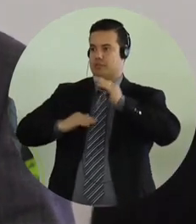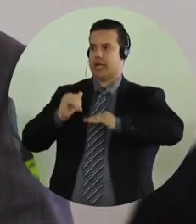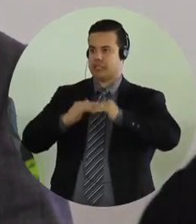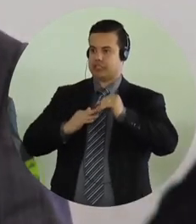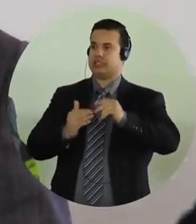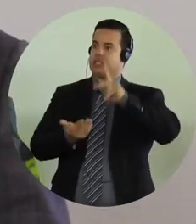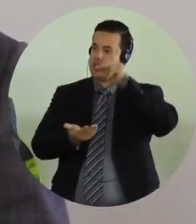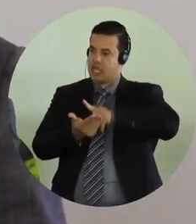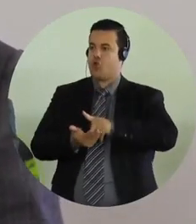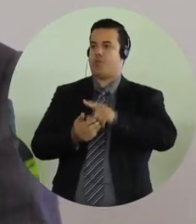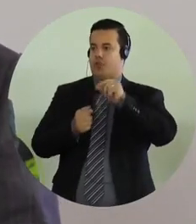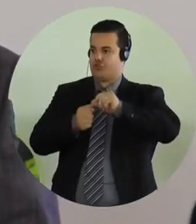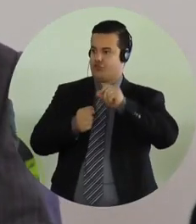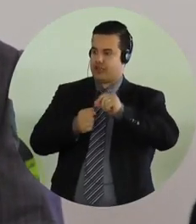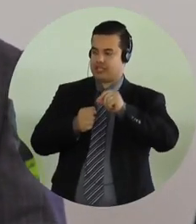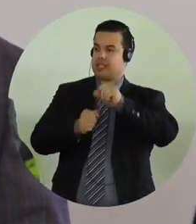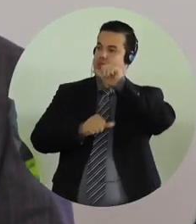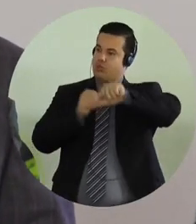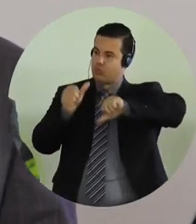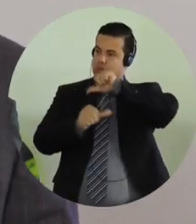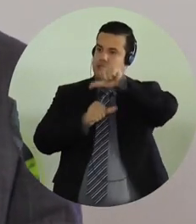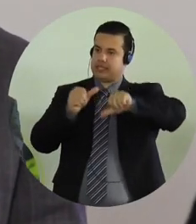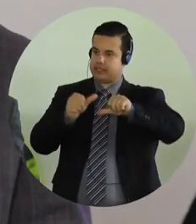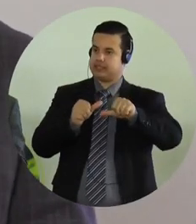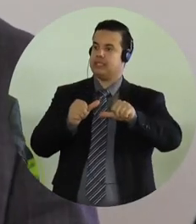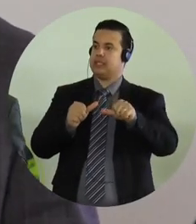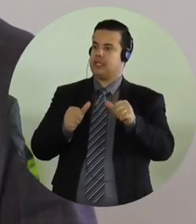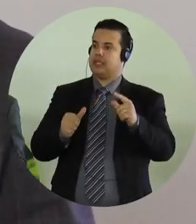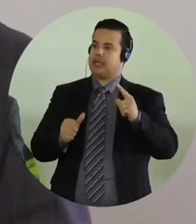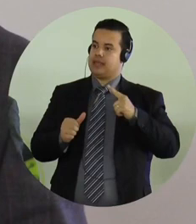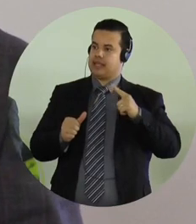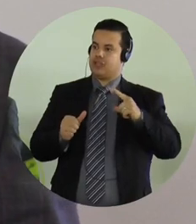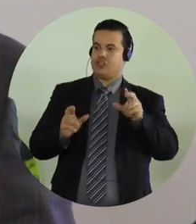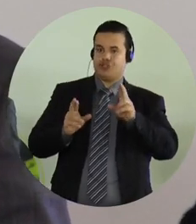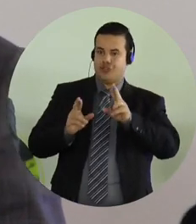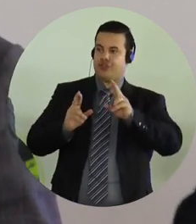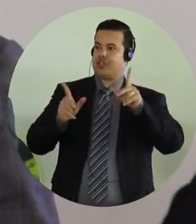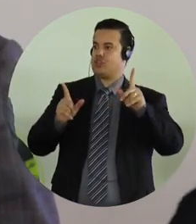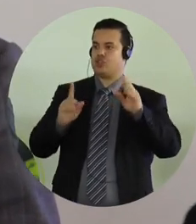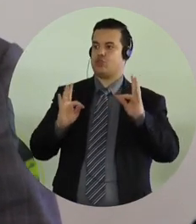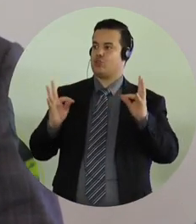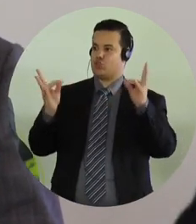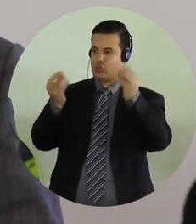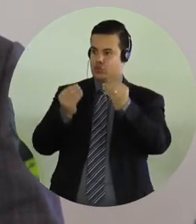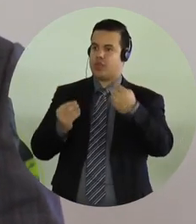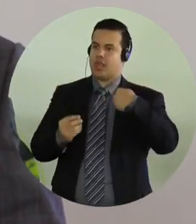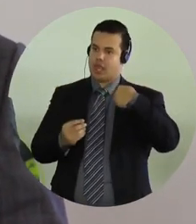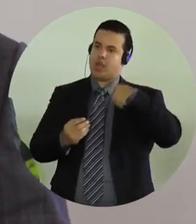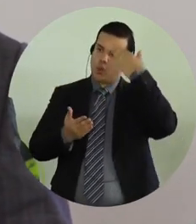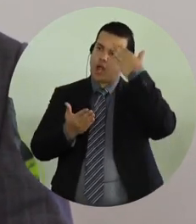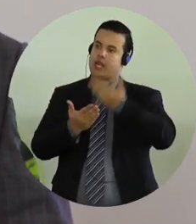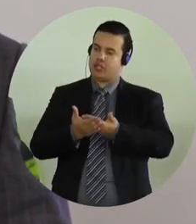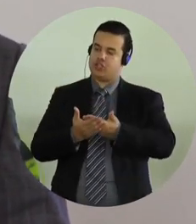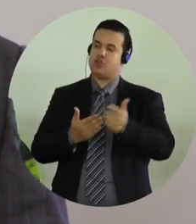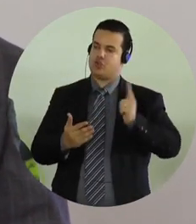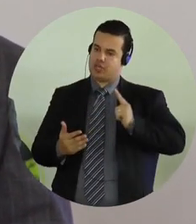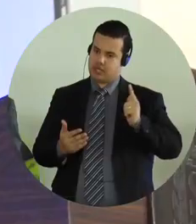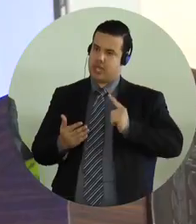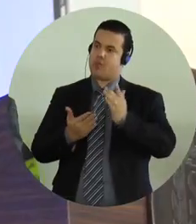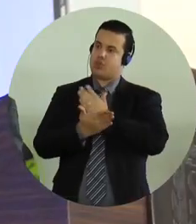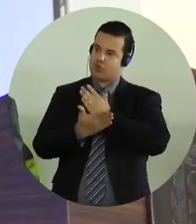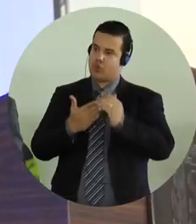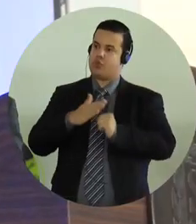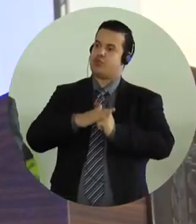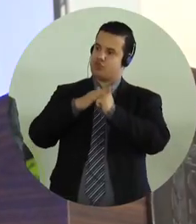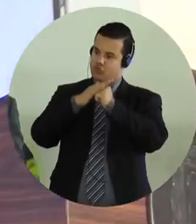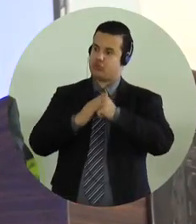transformative change for people with disabilities across the world. I truly believe we have some of the international frameworks that we need in